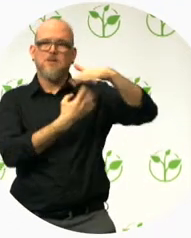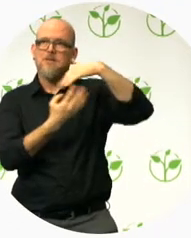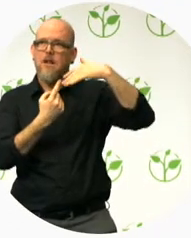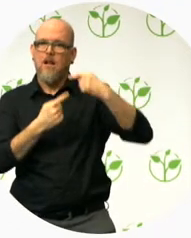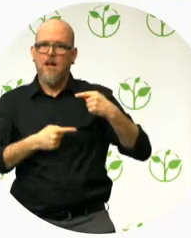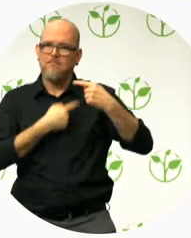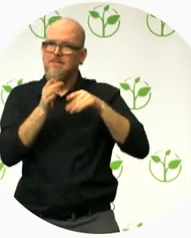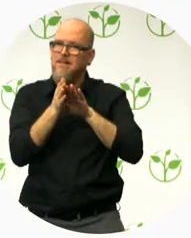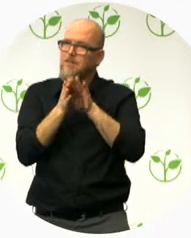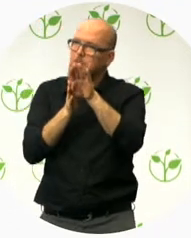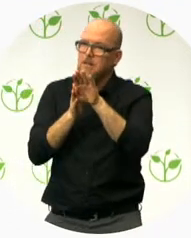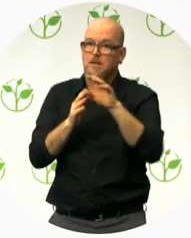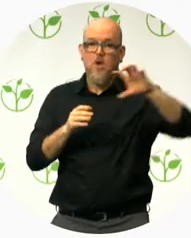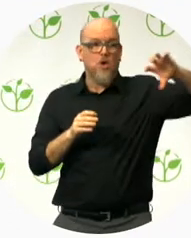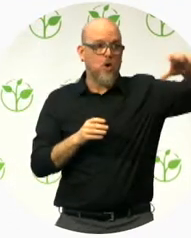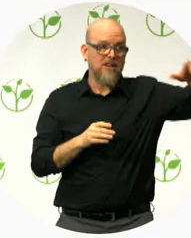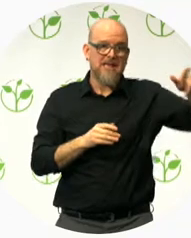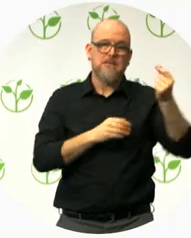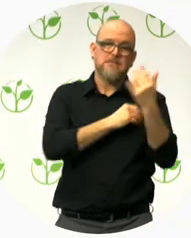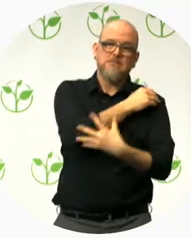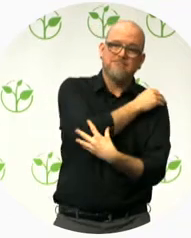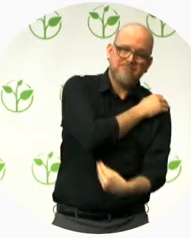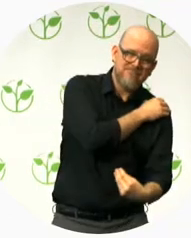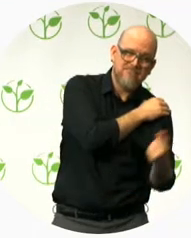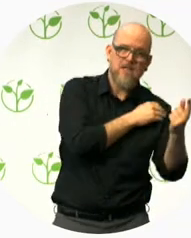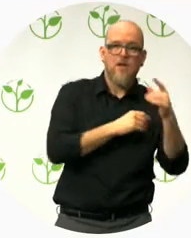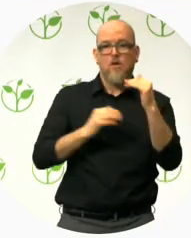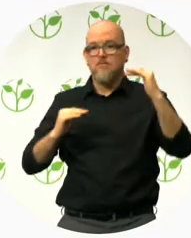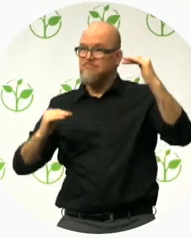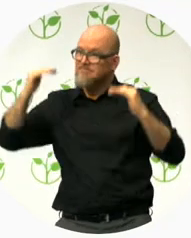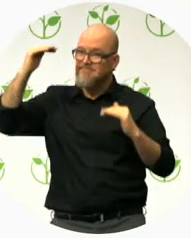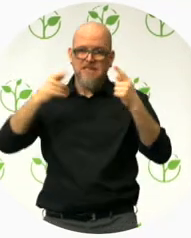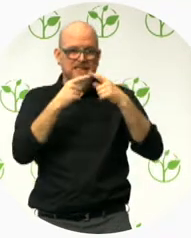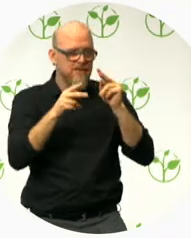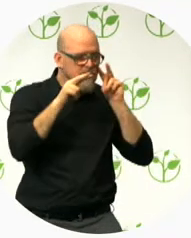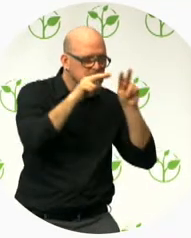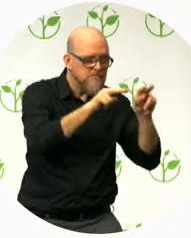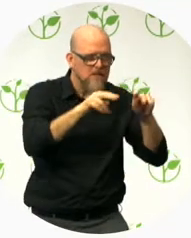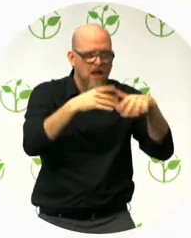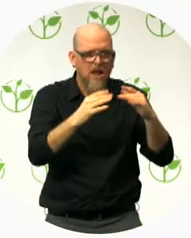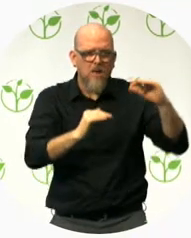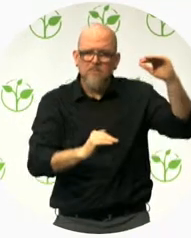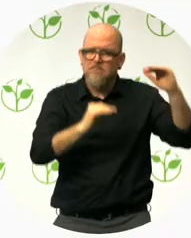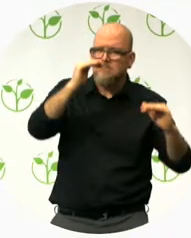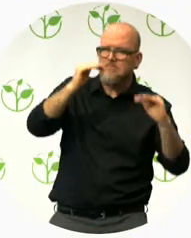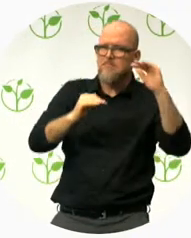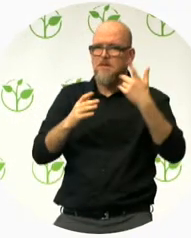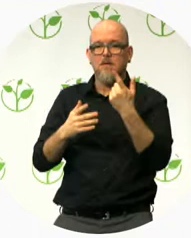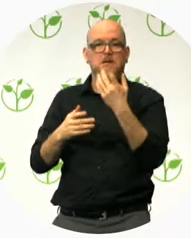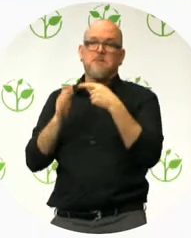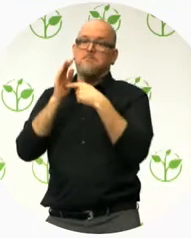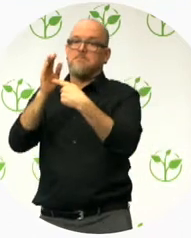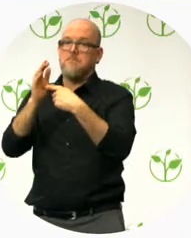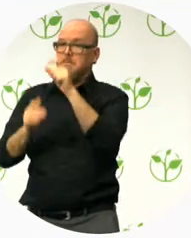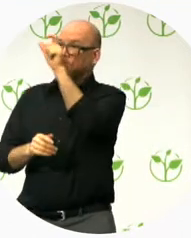eradication, productive employment and decent work, and social inclusion of many groups, older persons, young